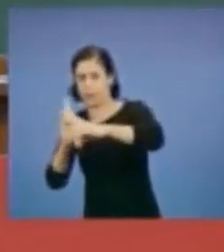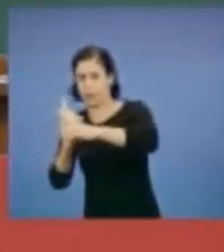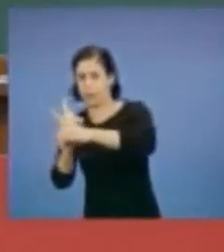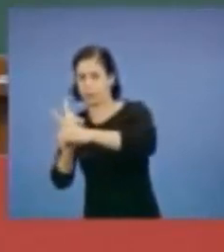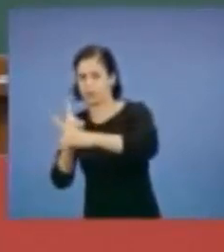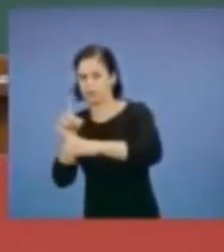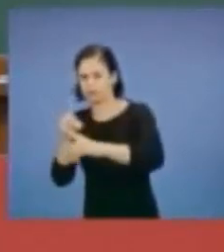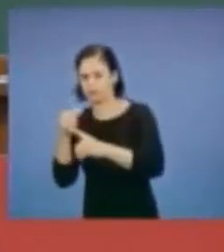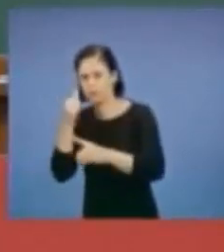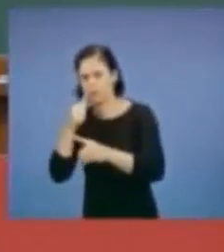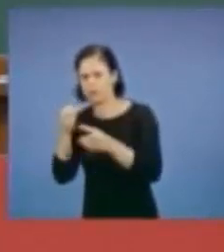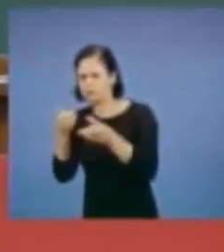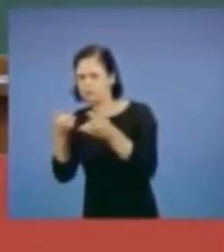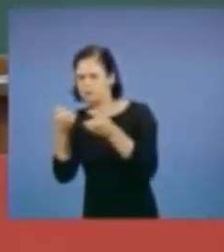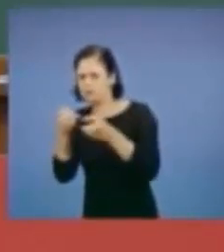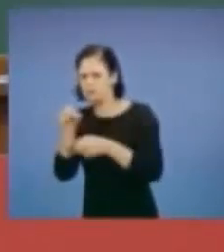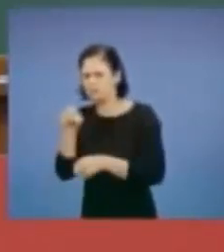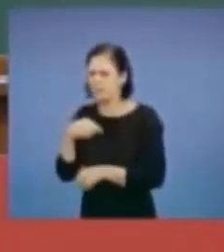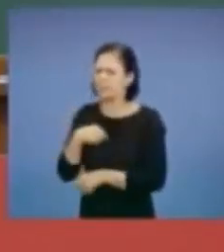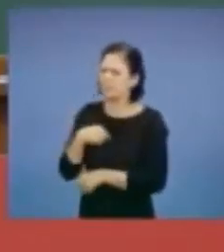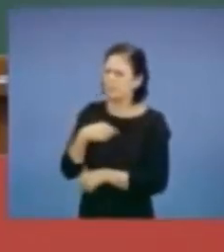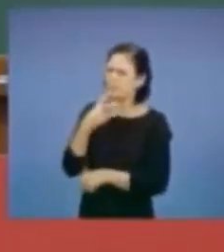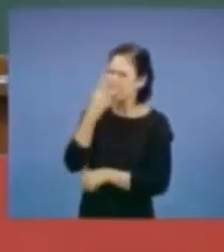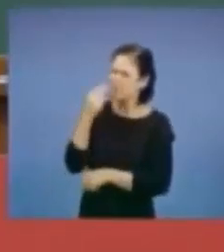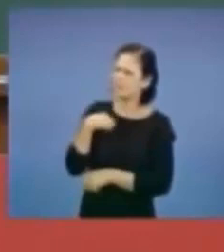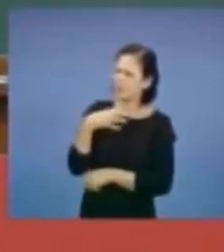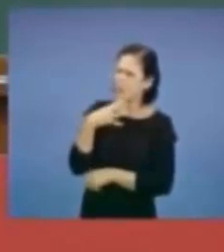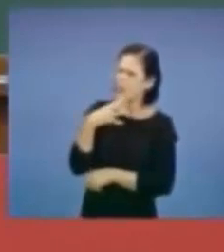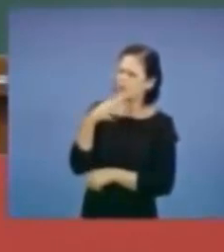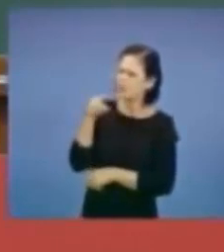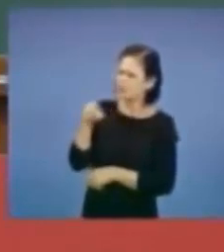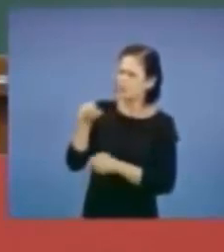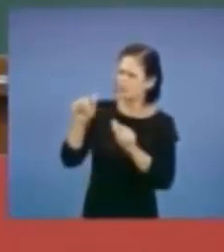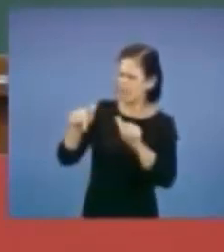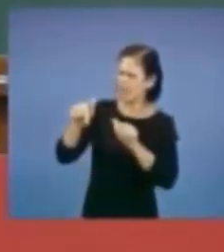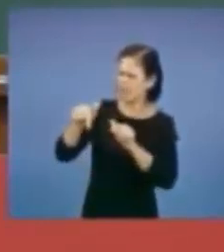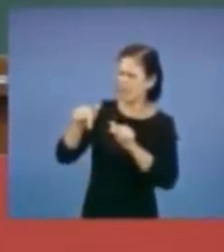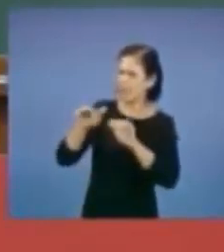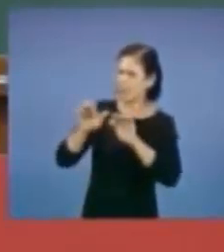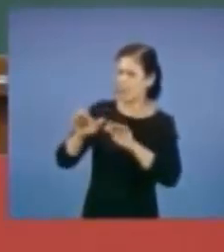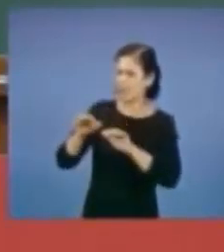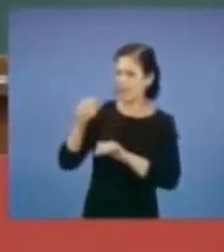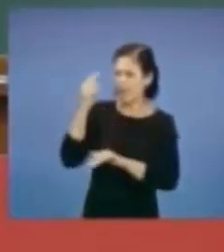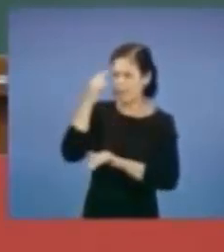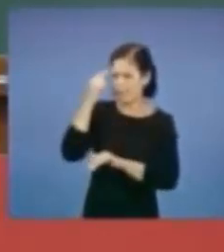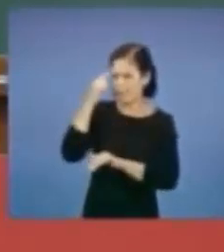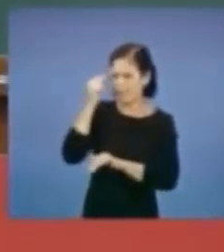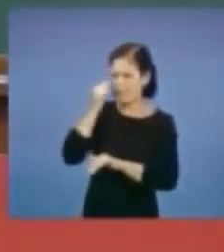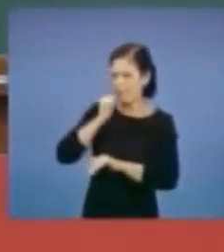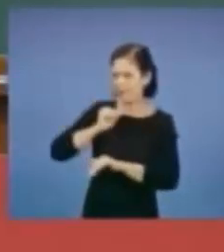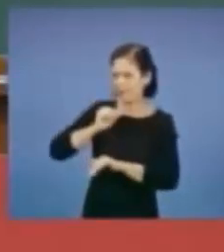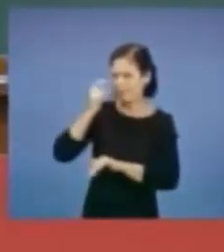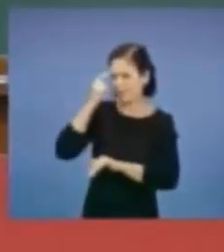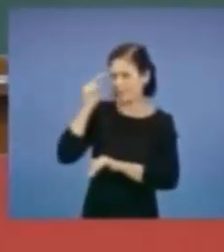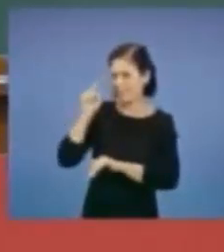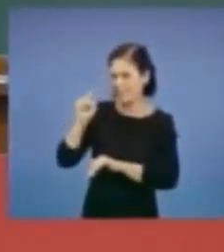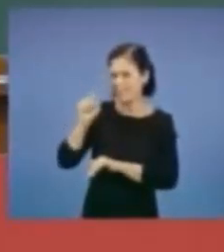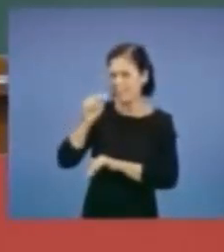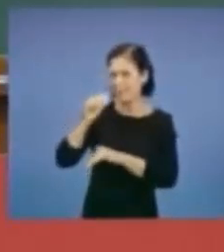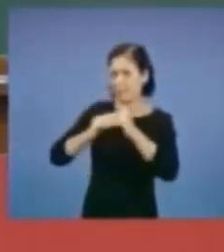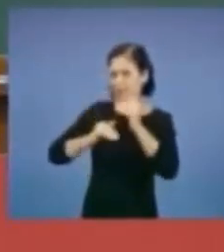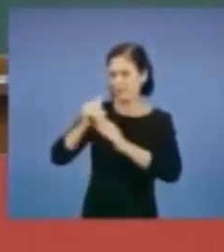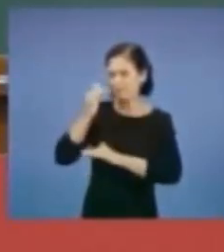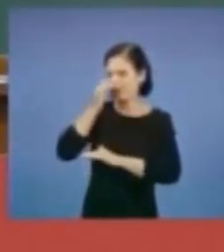She immediately finds someone that she identifies with, someone that she already knew in that place. So this person that she knew, who